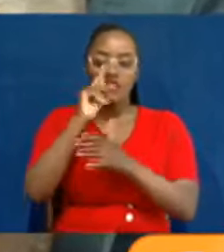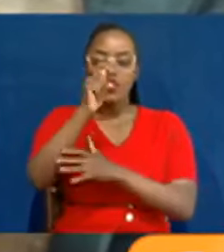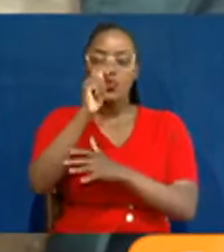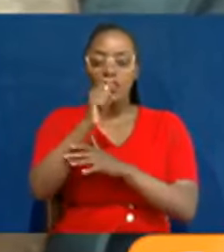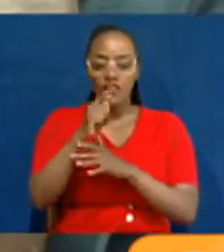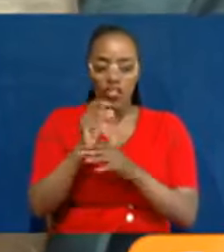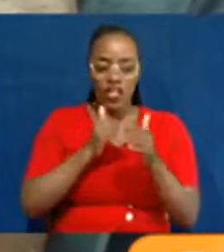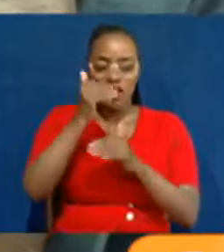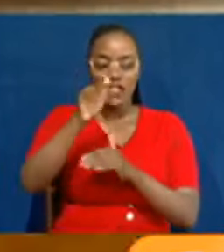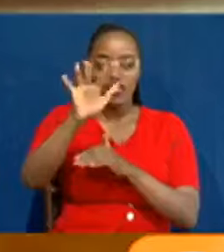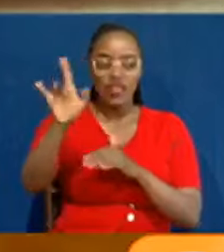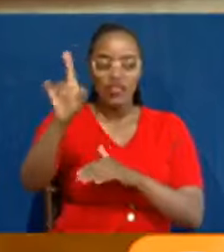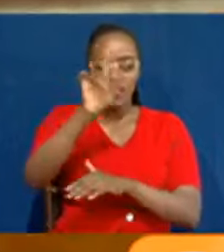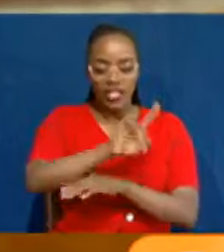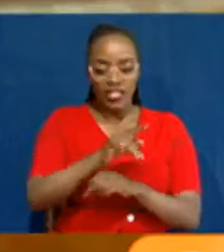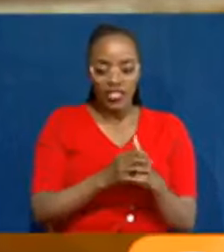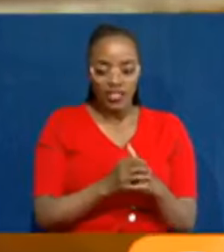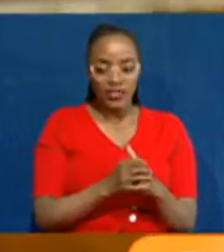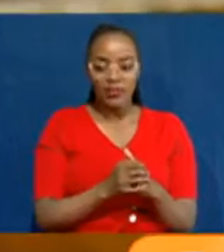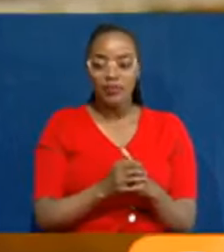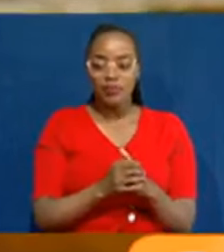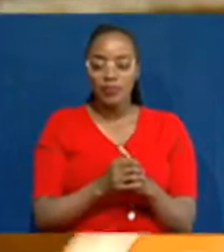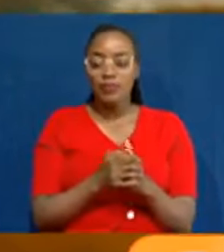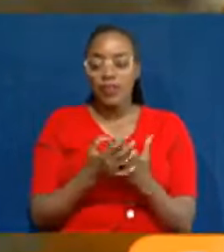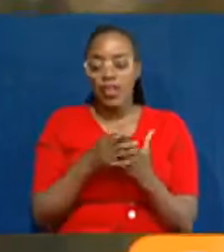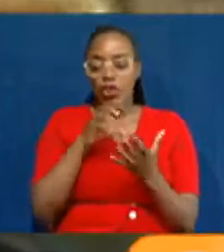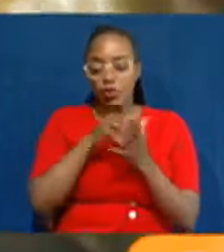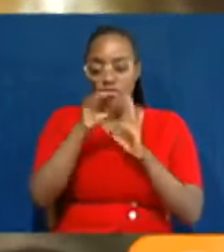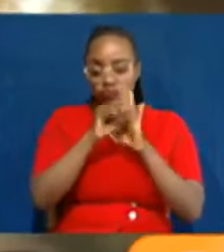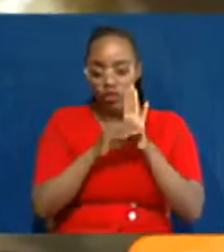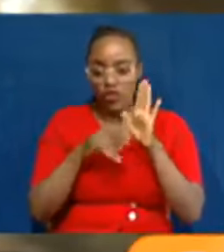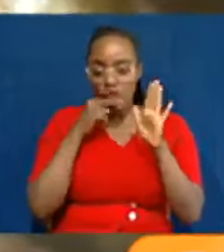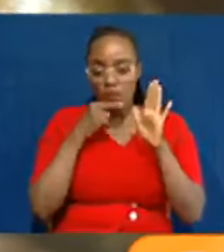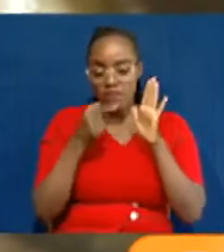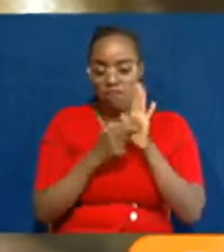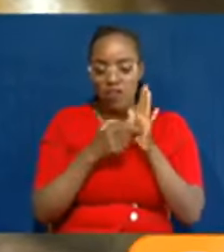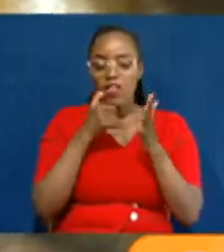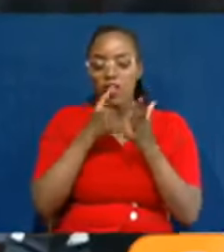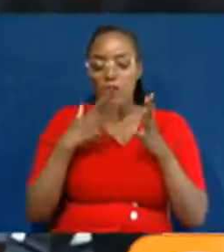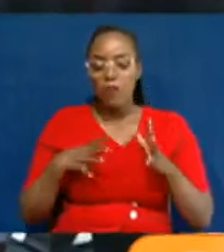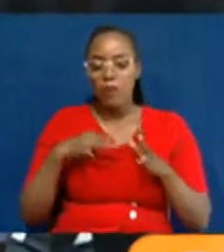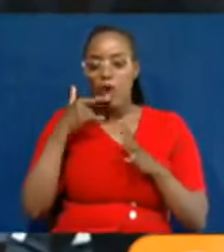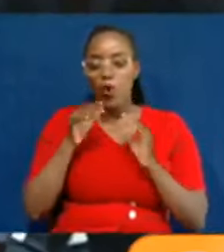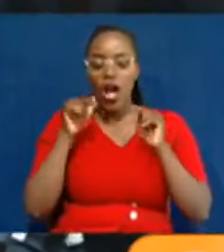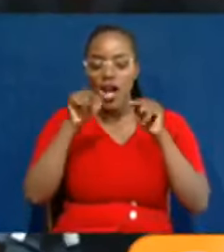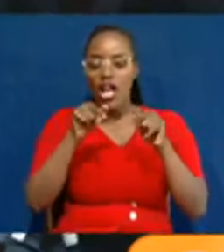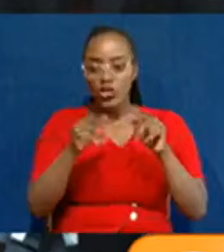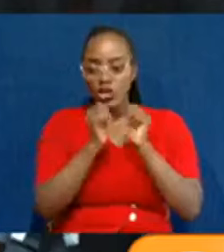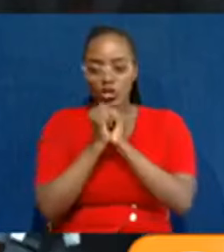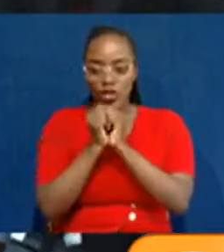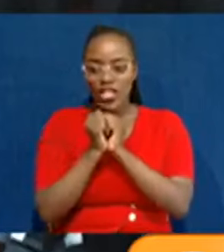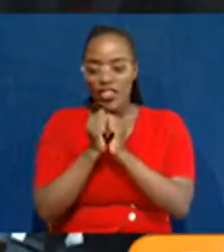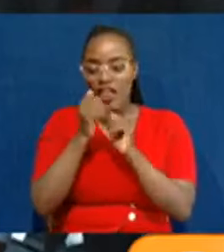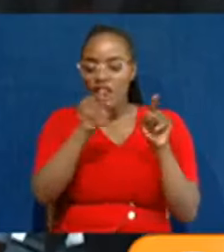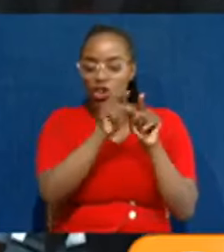for the next 5 days. The charge seeks to nail Mckenzie alongside his co-accused on the basis of an unwritten